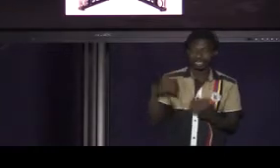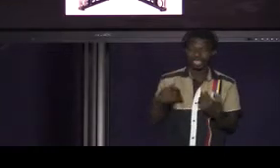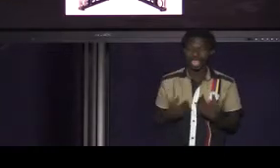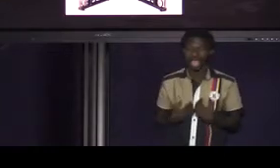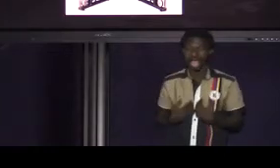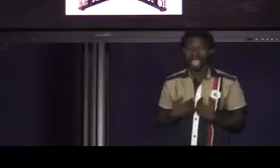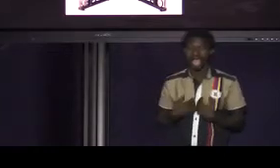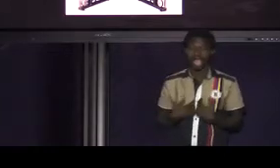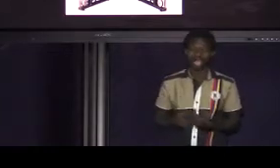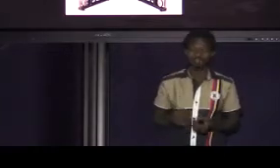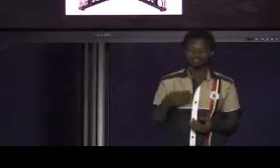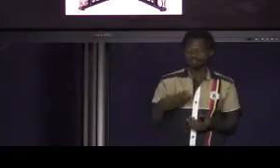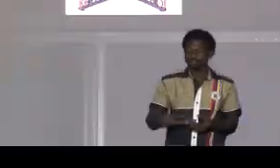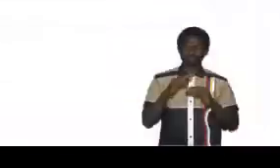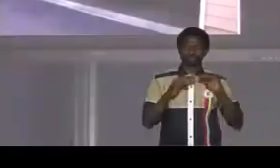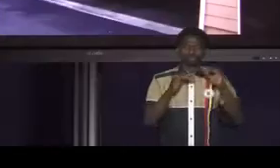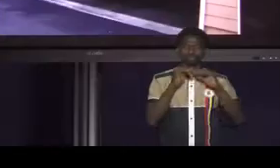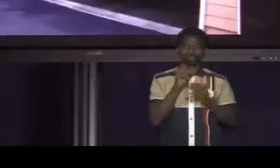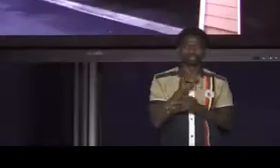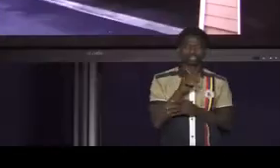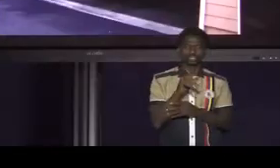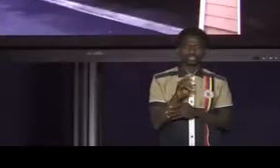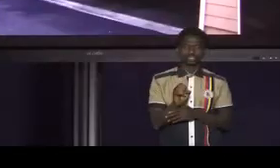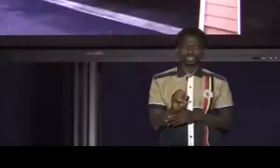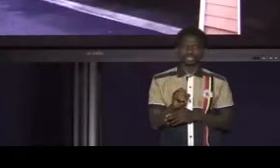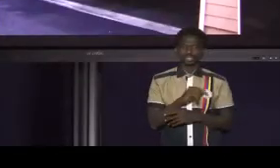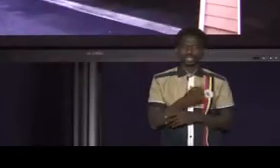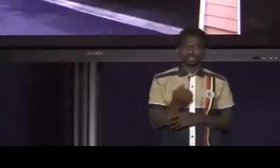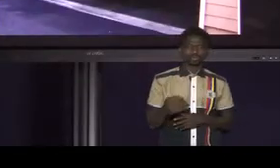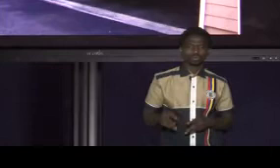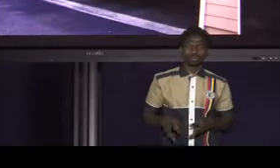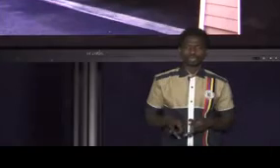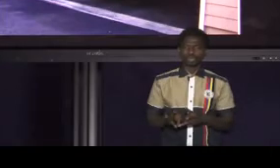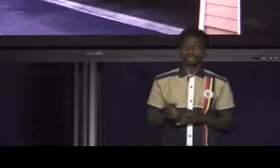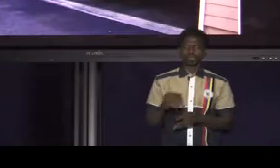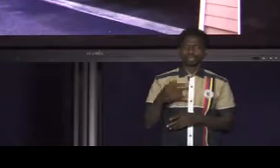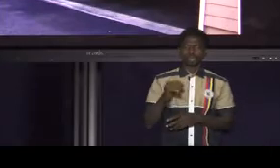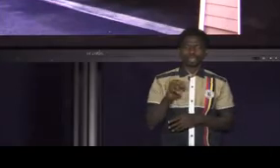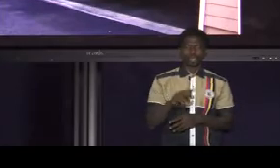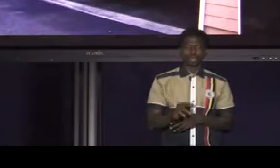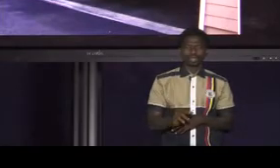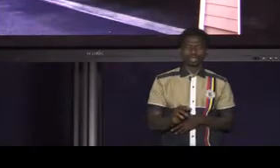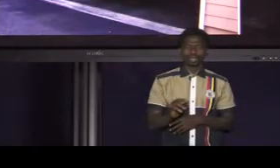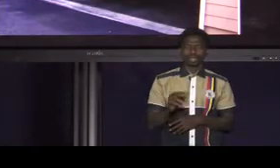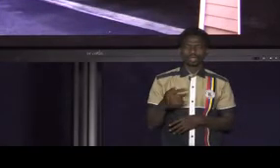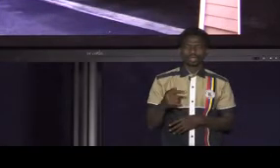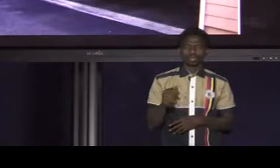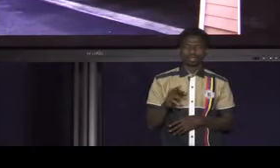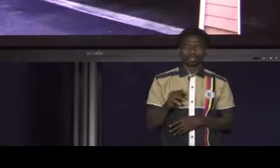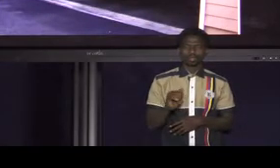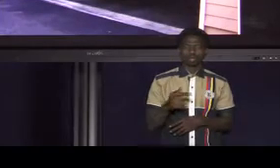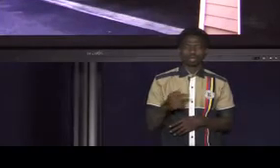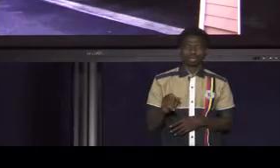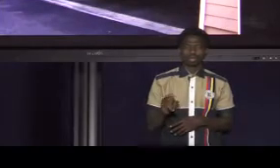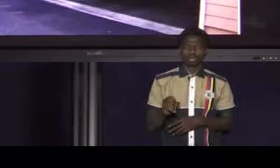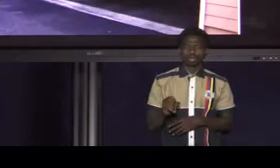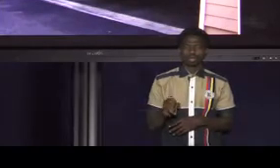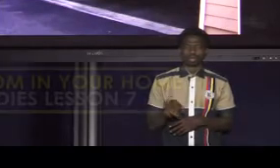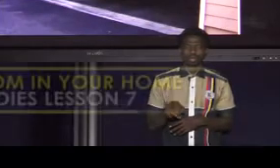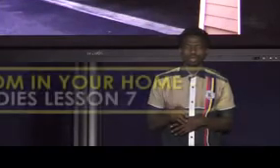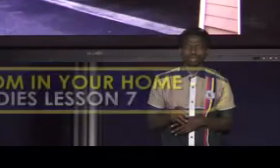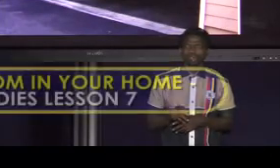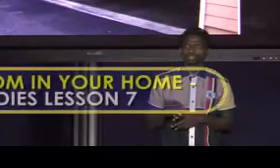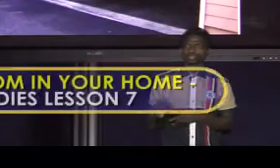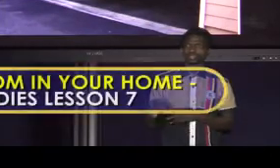to draw, you need to close. Another way, garage doors raise and lower utilizing a